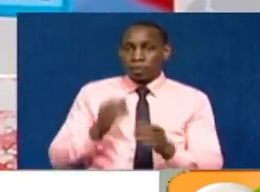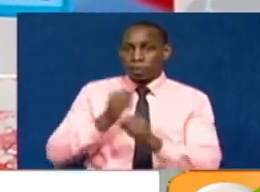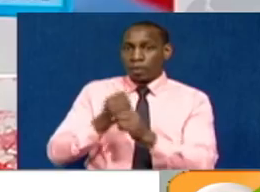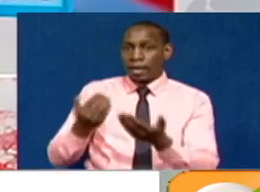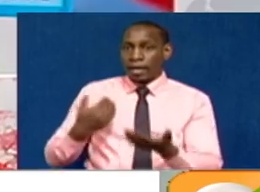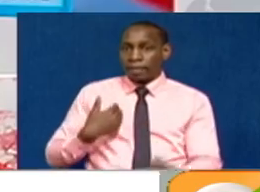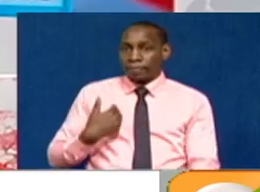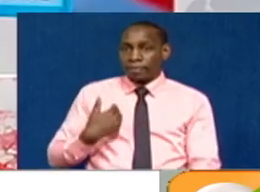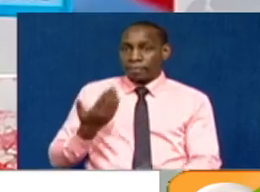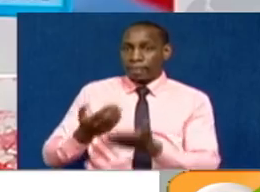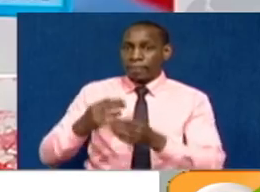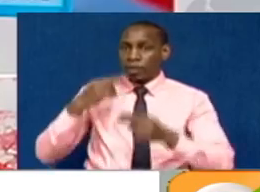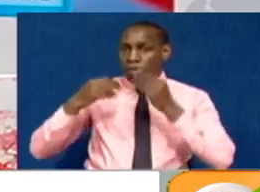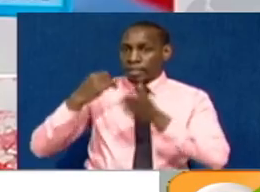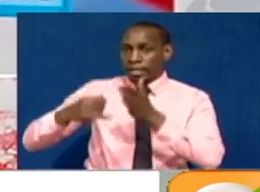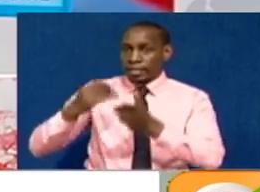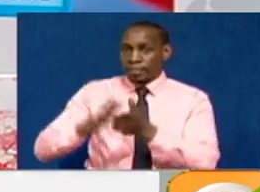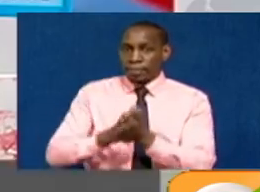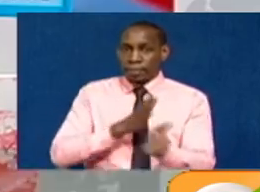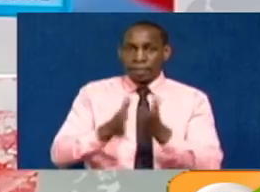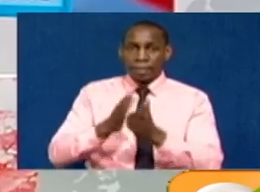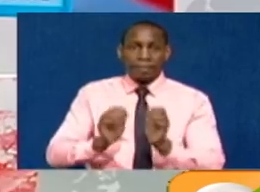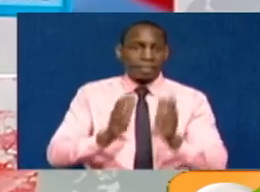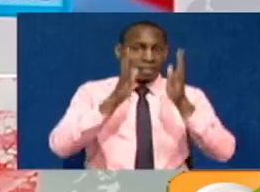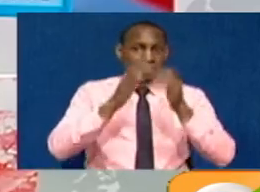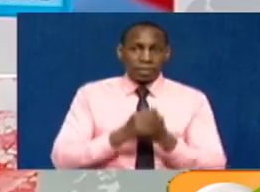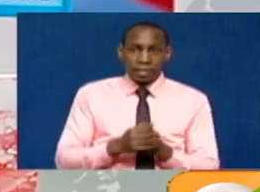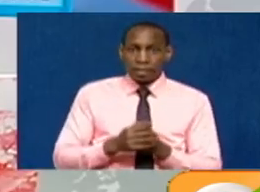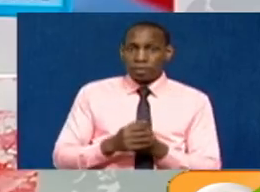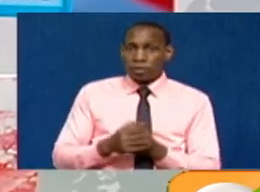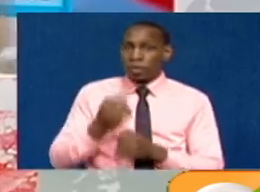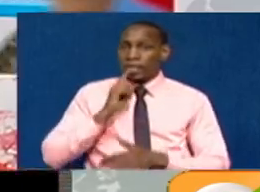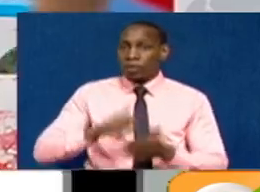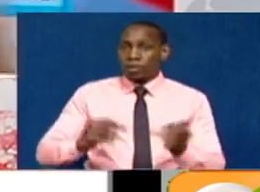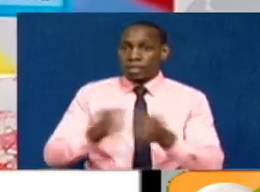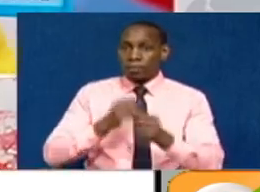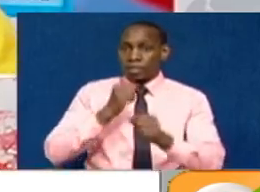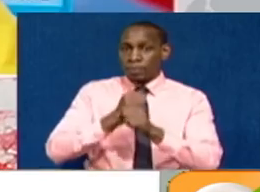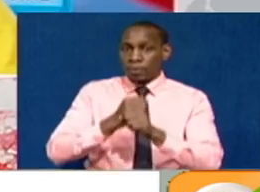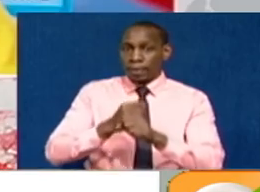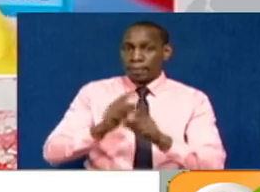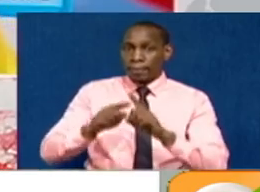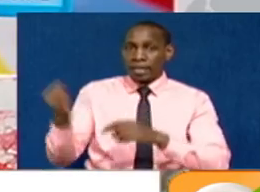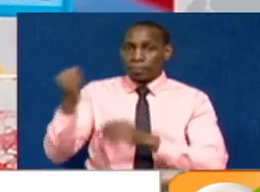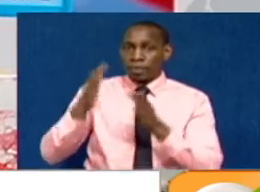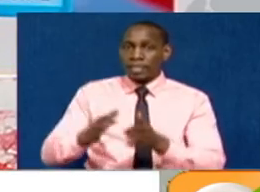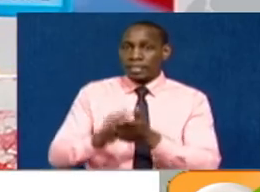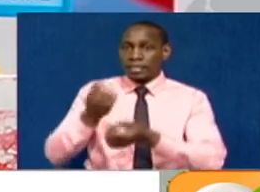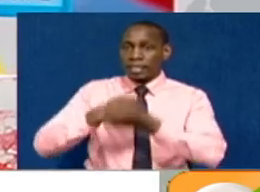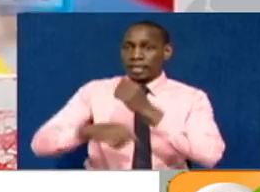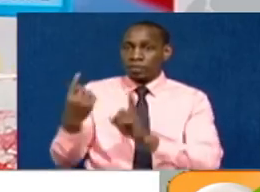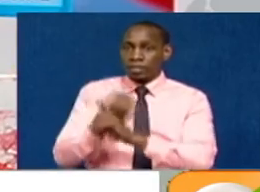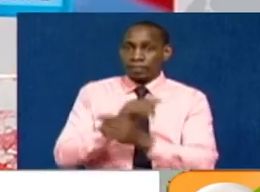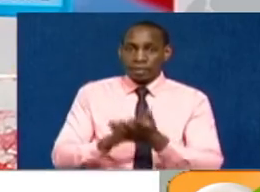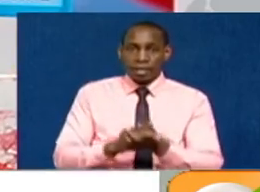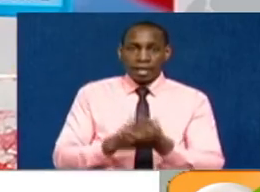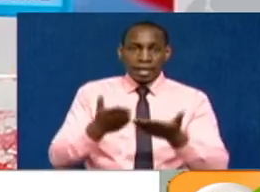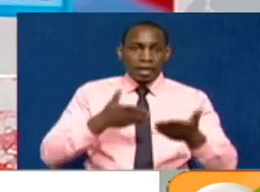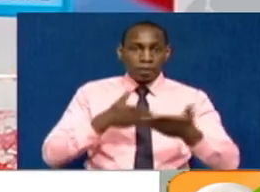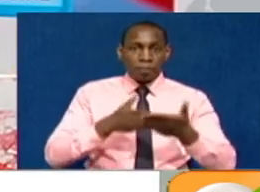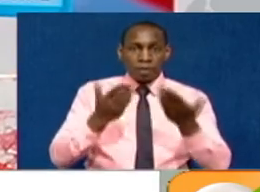in the entertainment industry, maybe one who organizes events, what are you telling them, that they cannot do this, and you allow politicians to do it. So with the curfew being lifted, there's